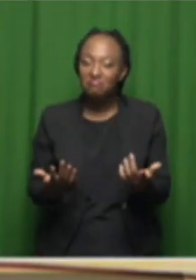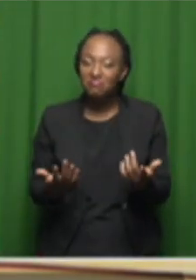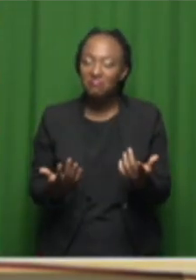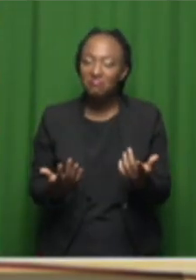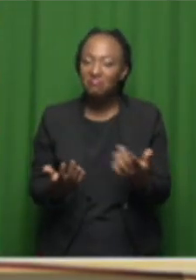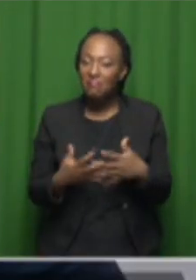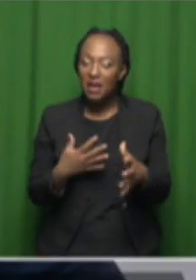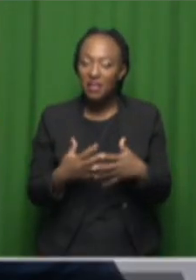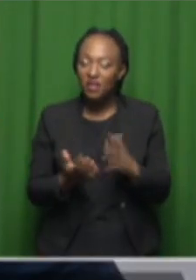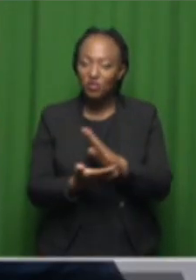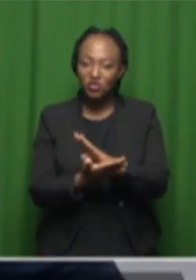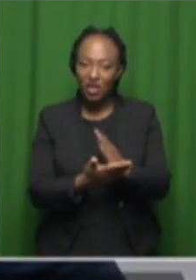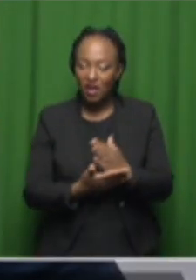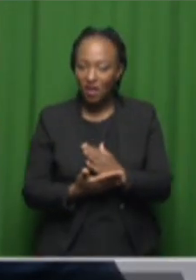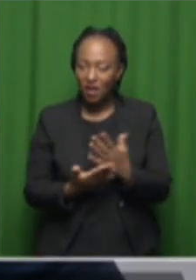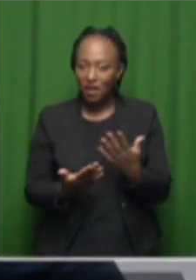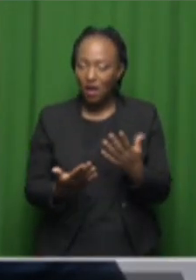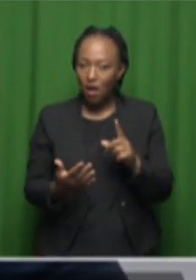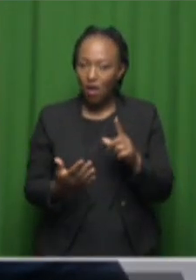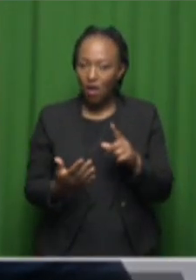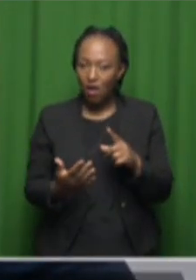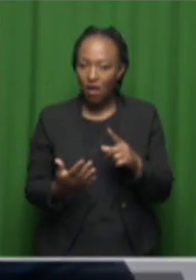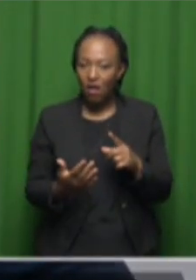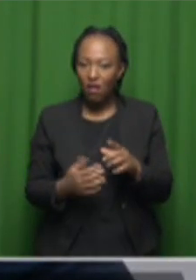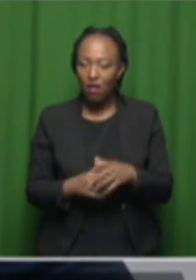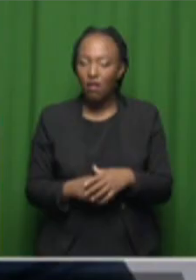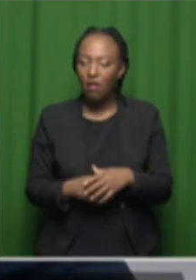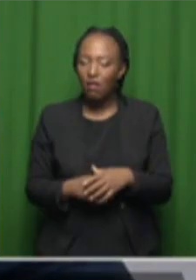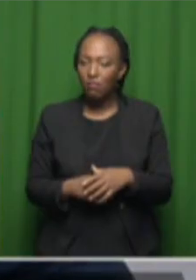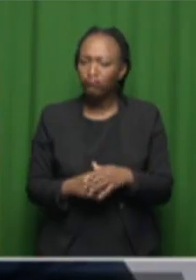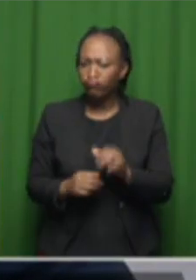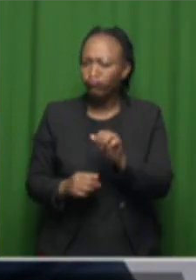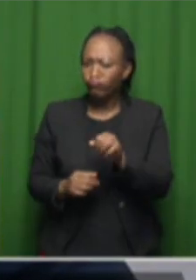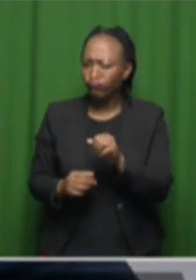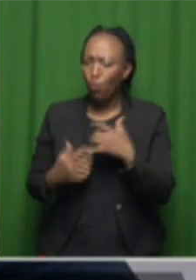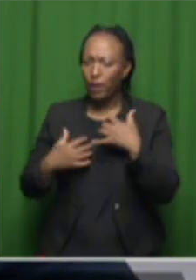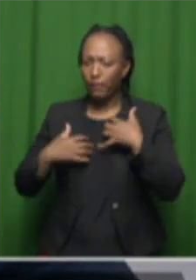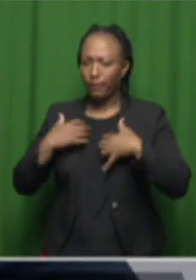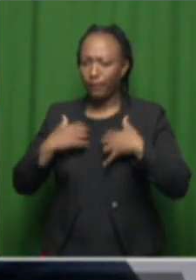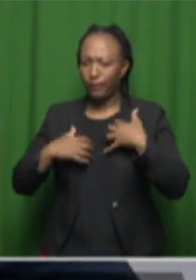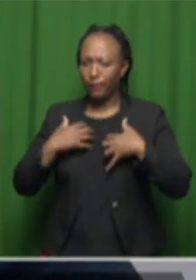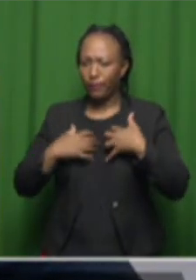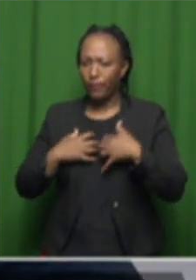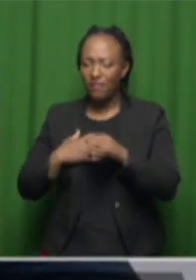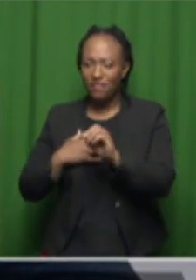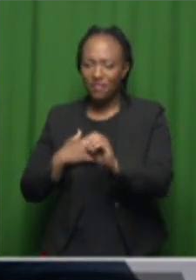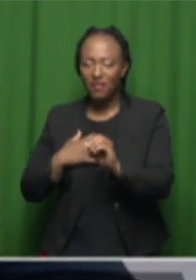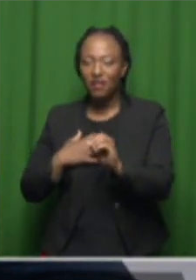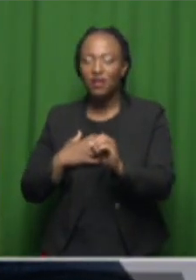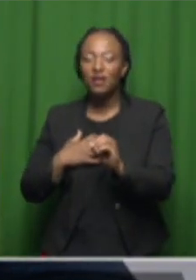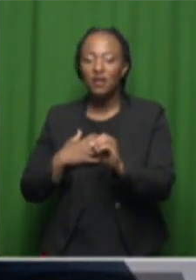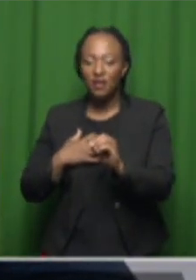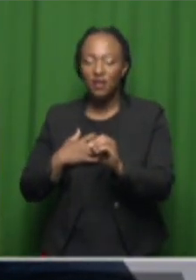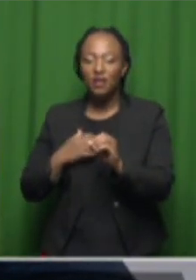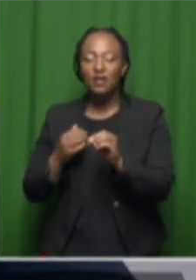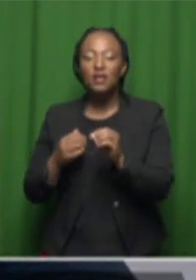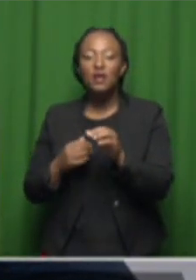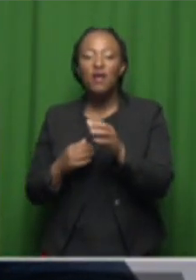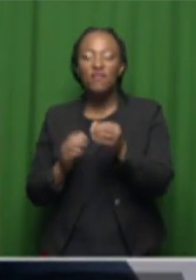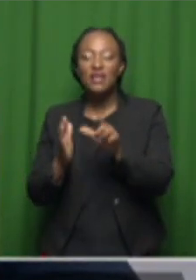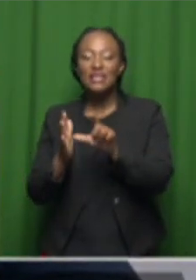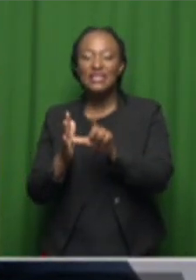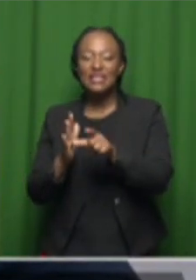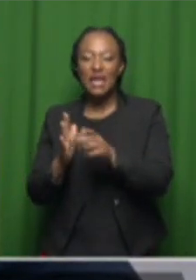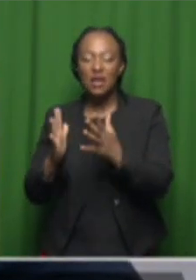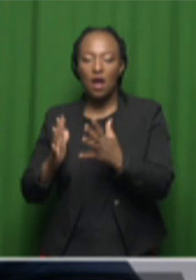divulge any of that? Absolutely. Or does it remain a surprise? No, we were so excited. So one of the big things that we're doing is there's an amazing jewelry designer, I think in